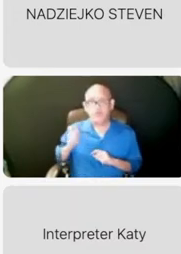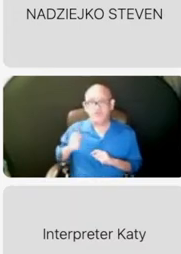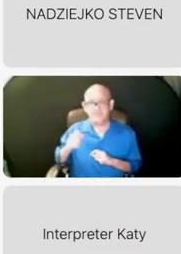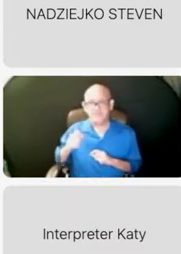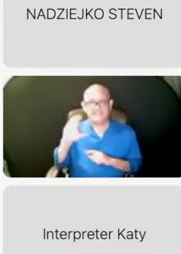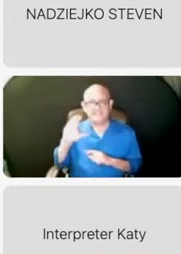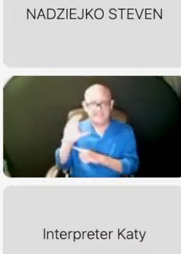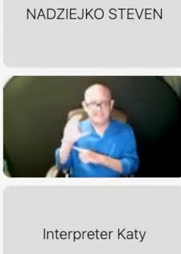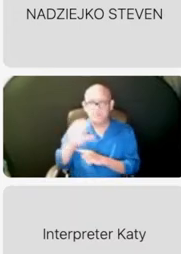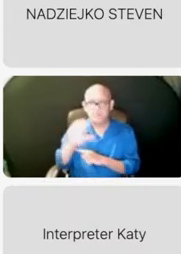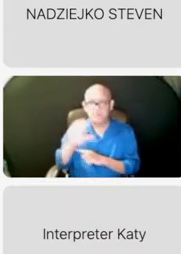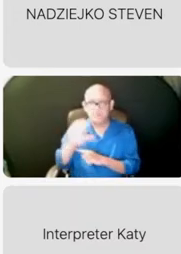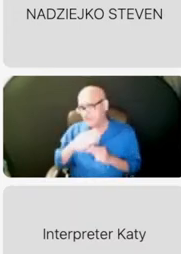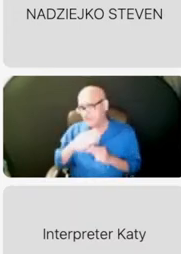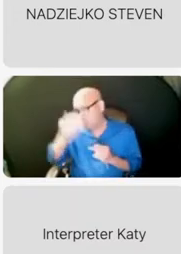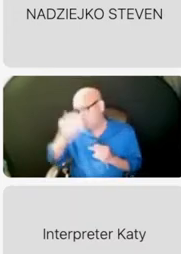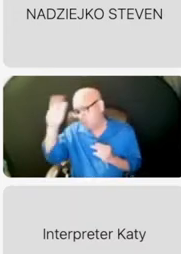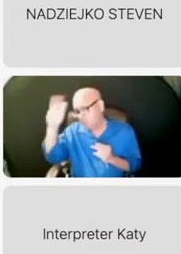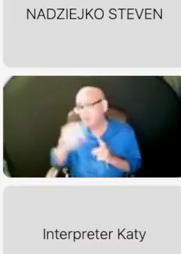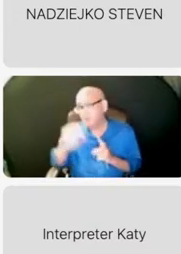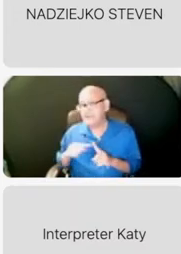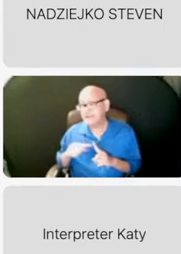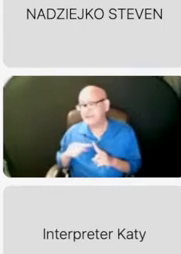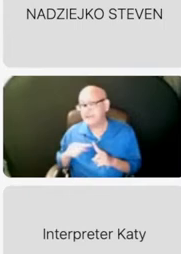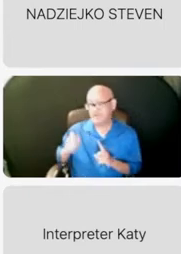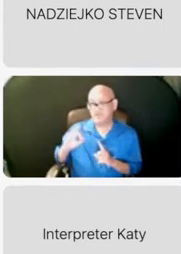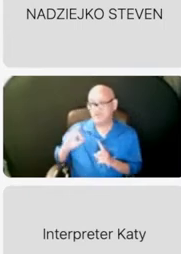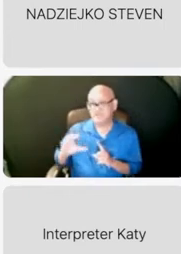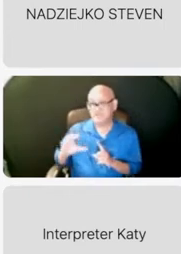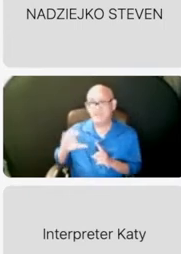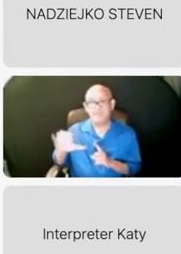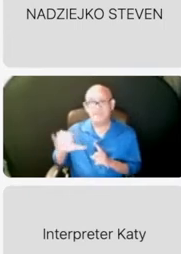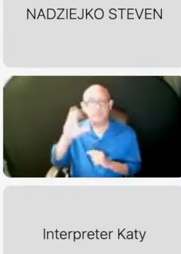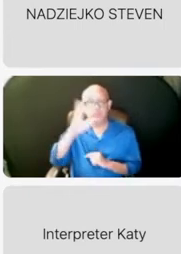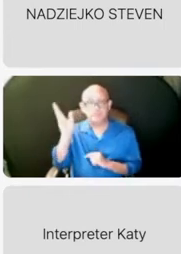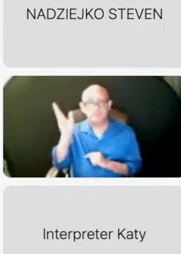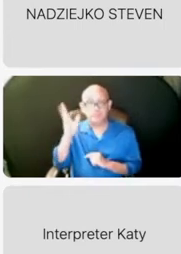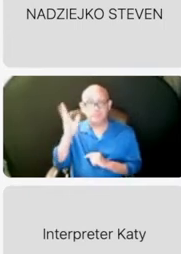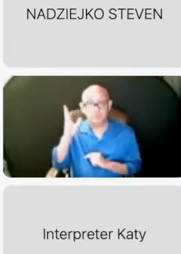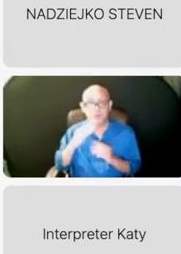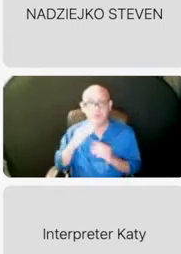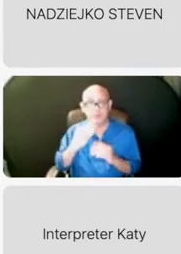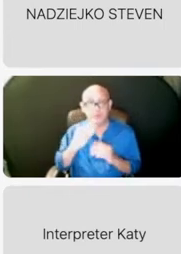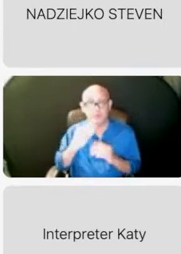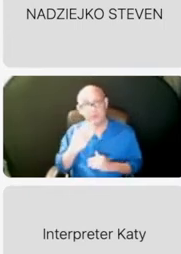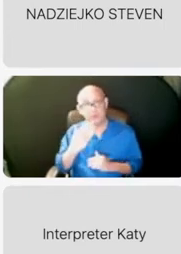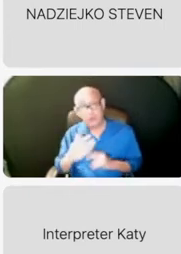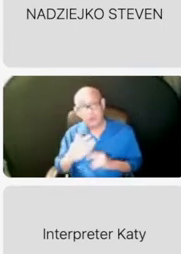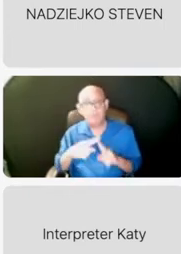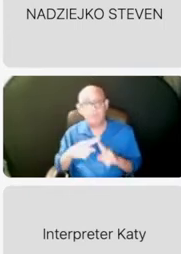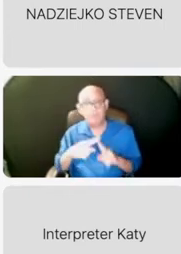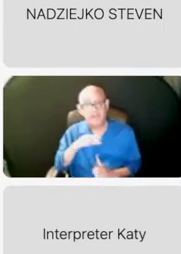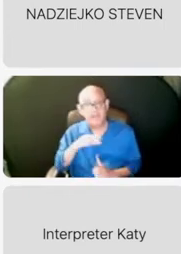names judge c that their presentation was good but not special